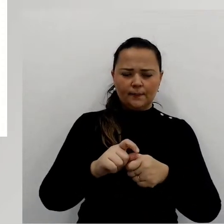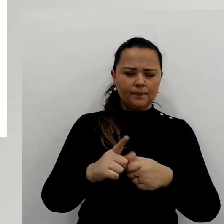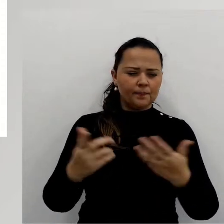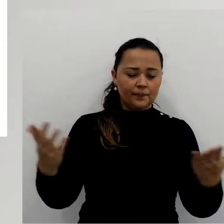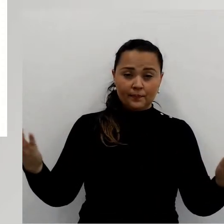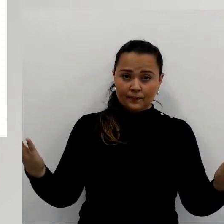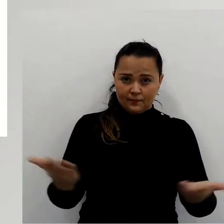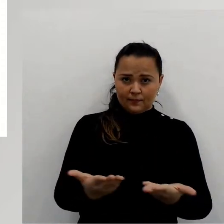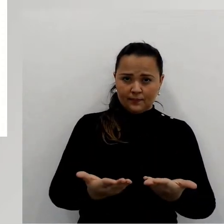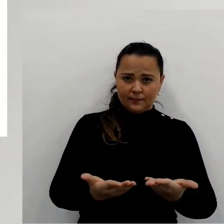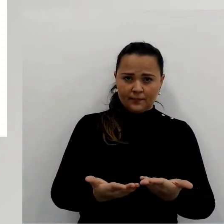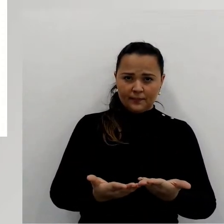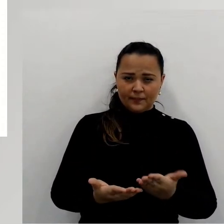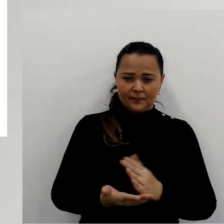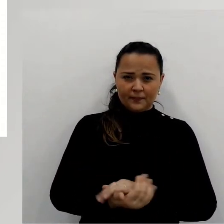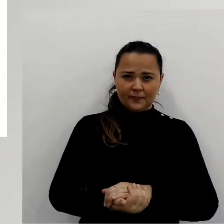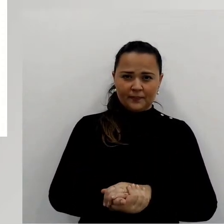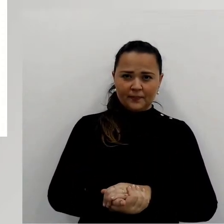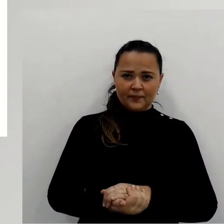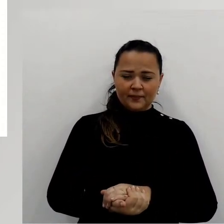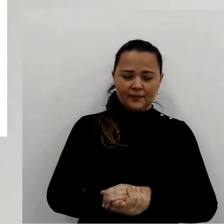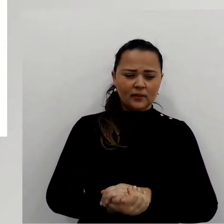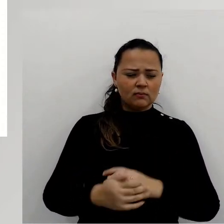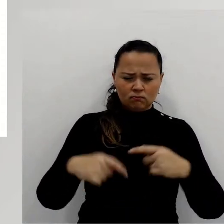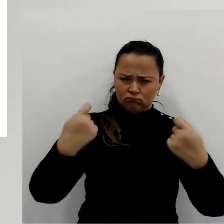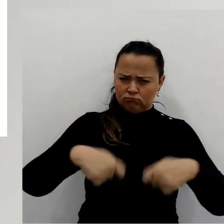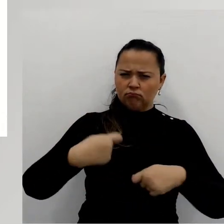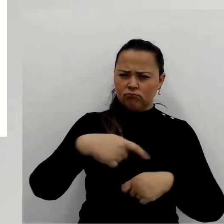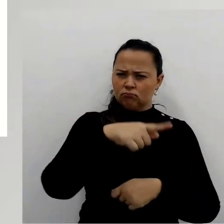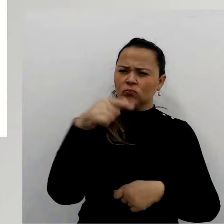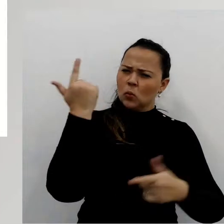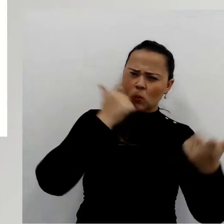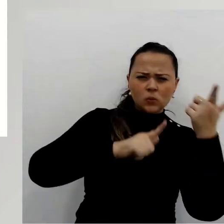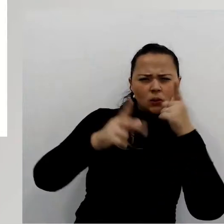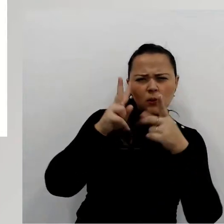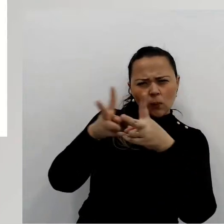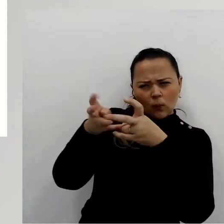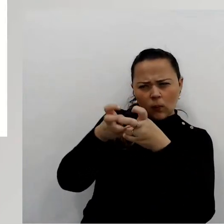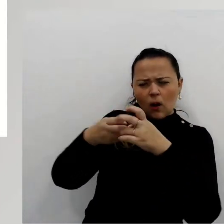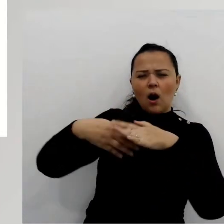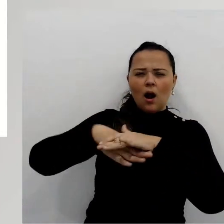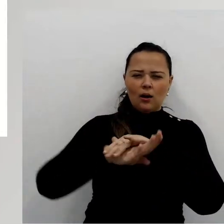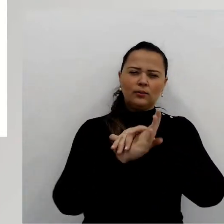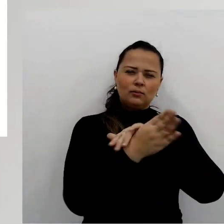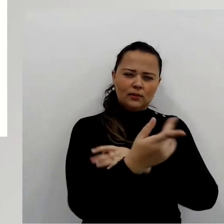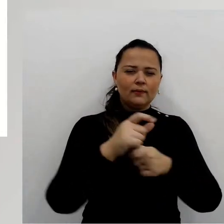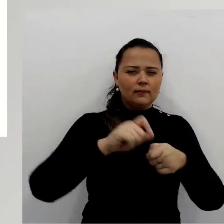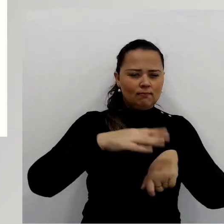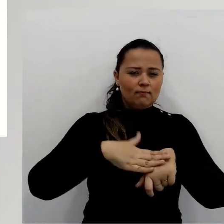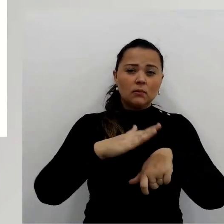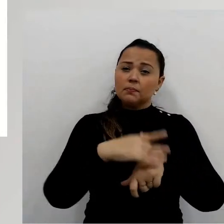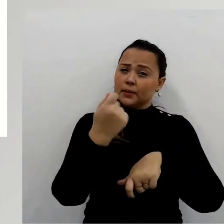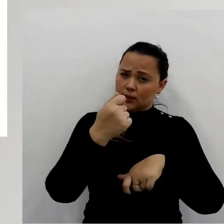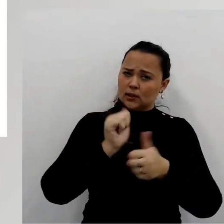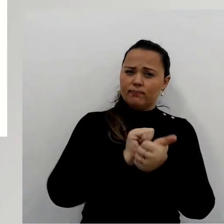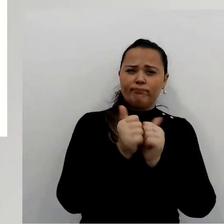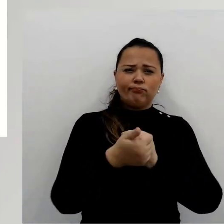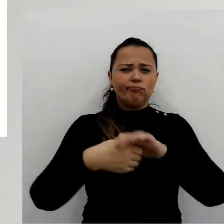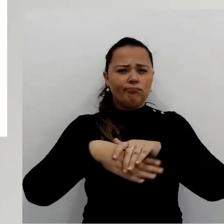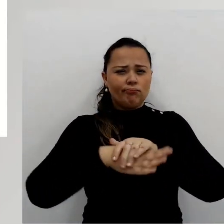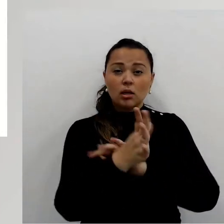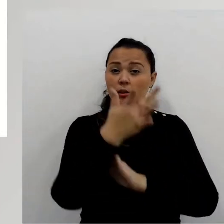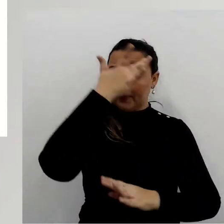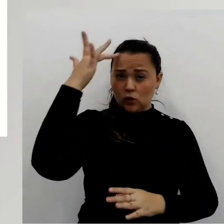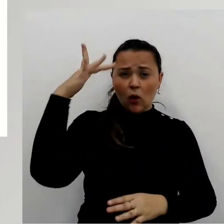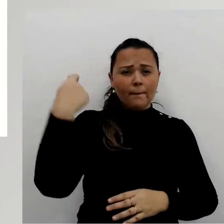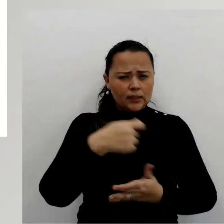being able to adopt this means you have to adapt to it, and your people need to adapt to it. When I go in and I work